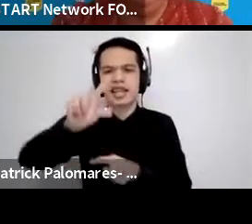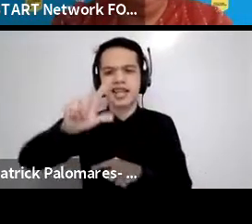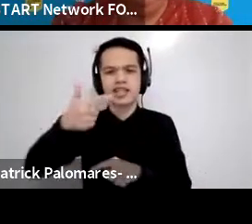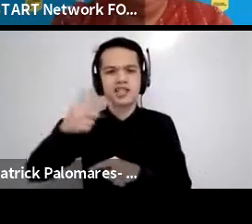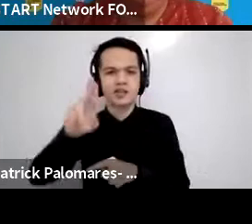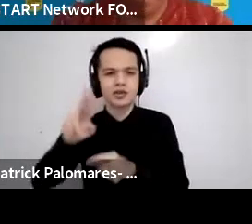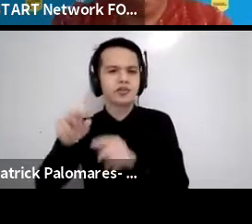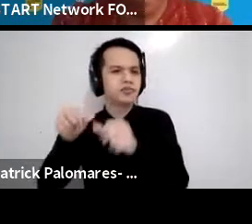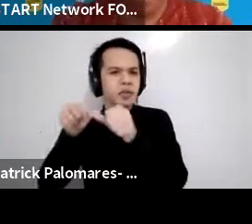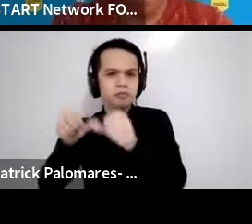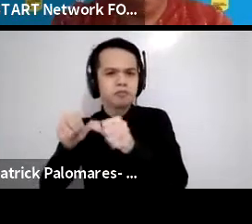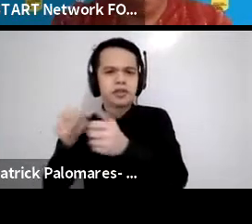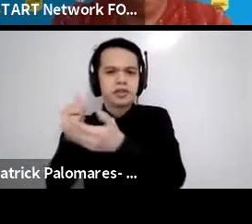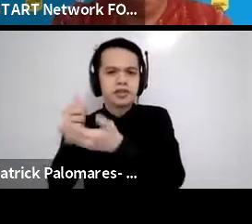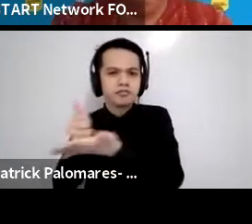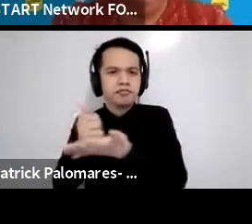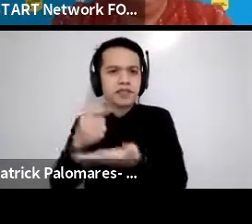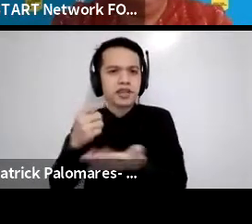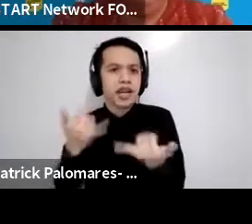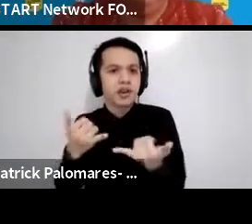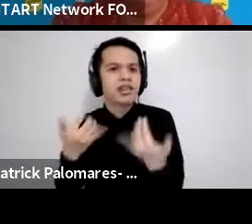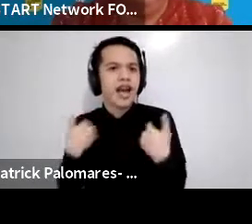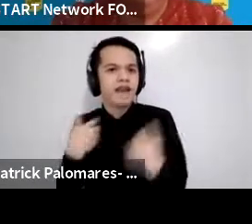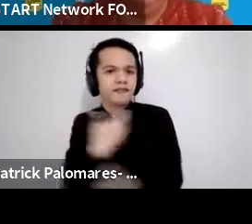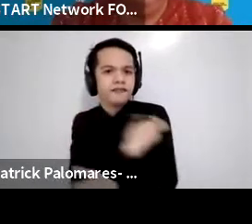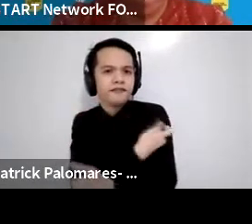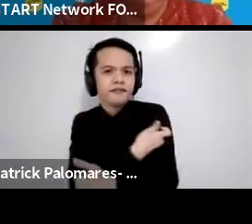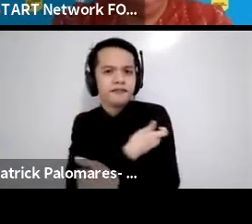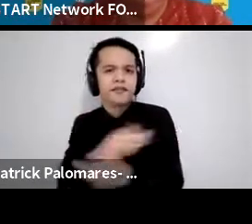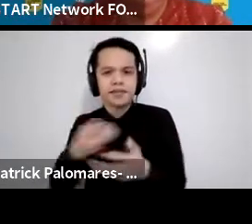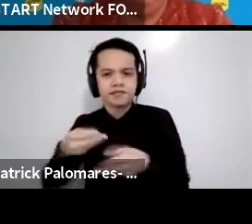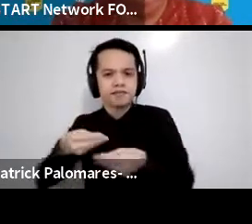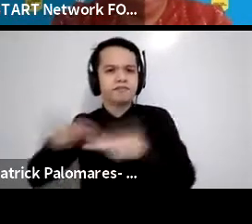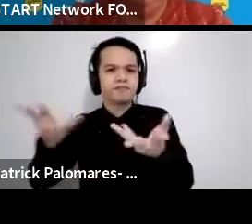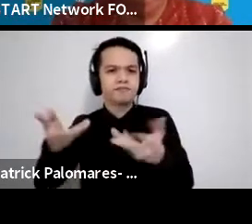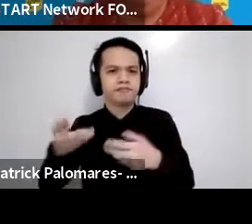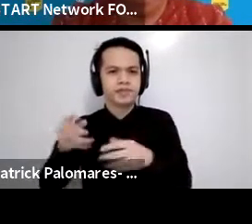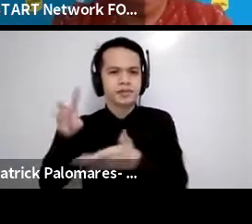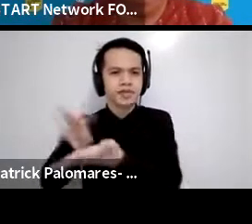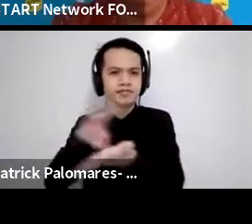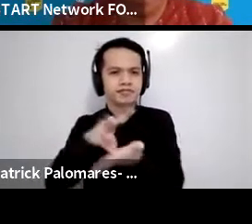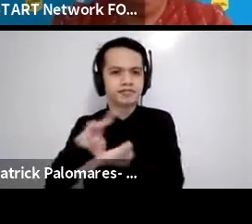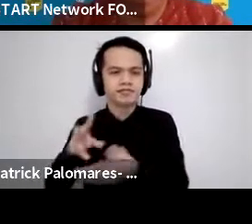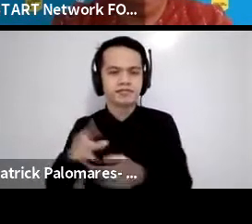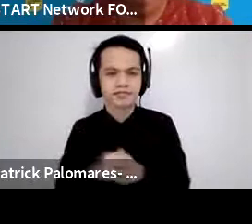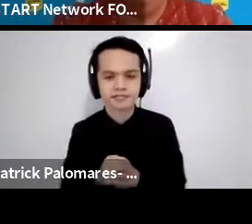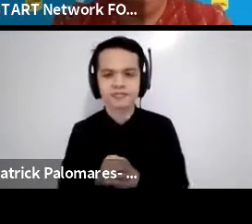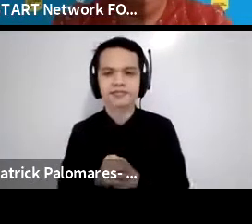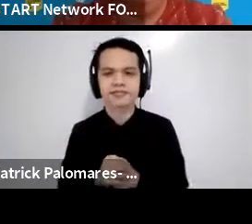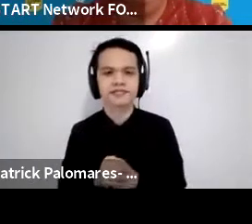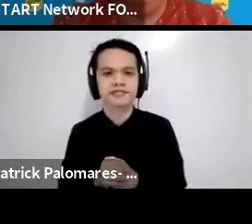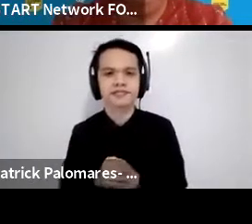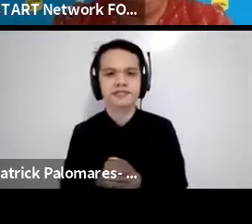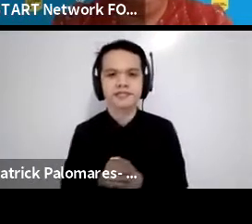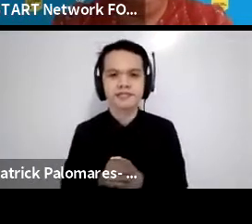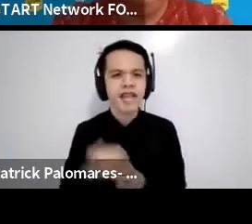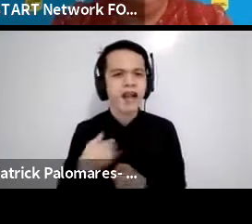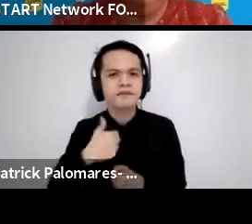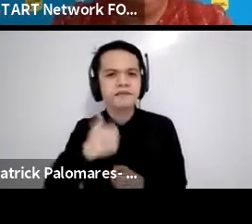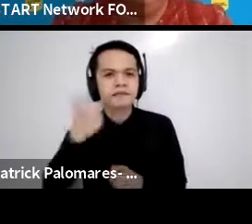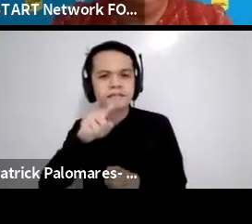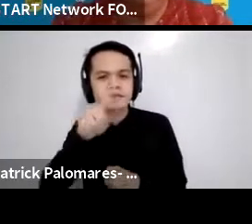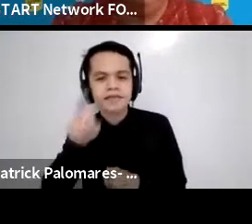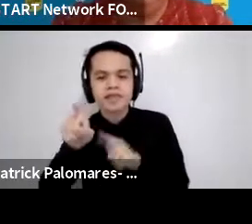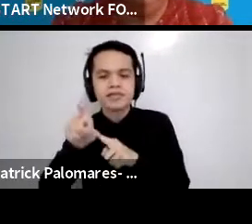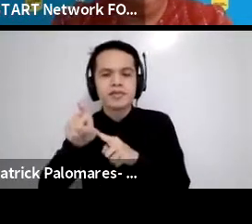to do this. We're helping now with the vaccination efforts in those particular areas as well. Mm-hmm. All right. Another question.